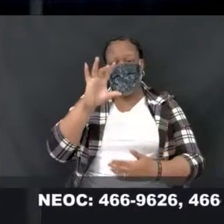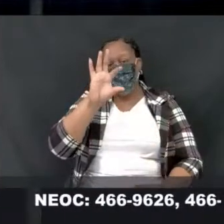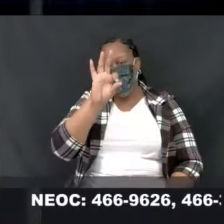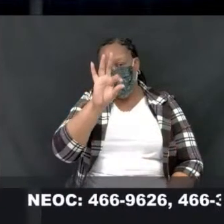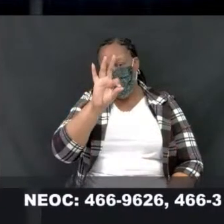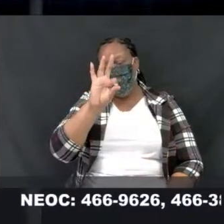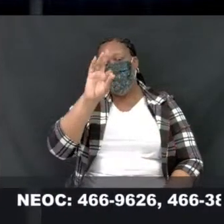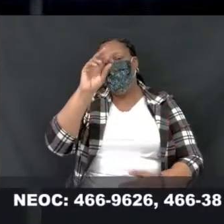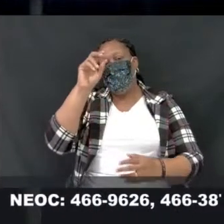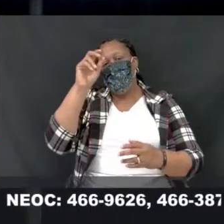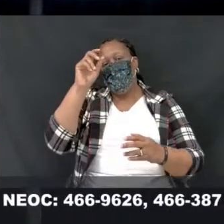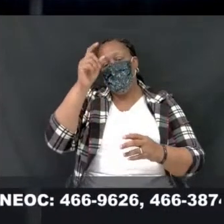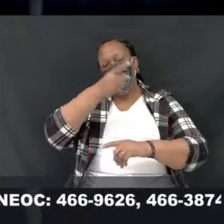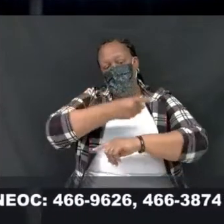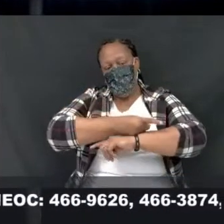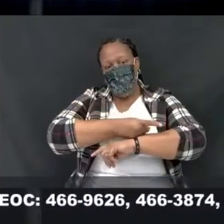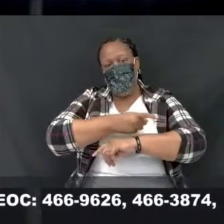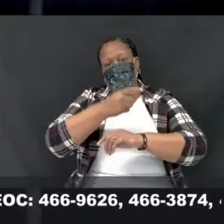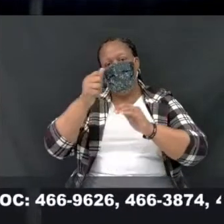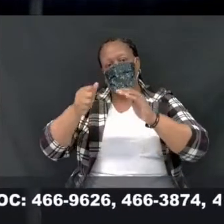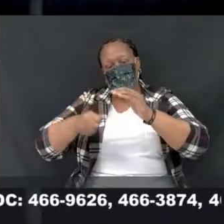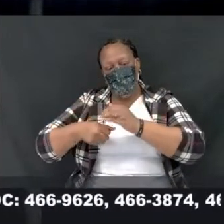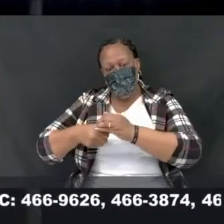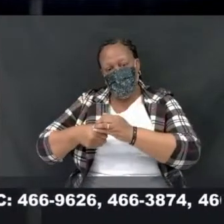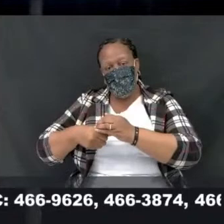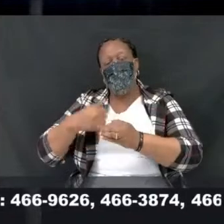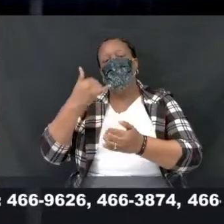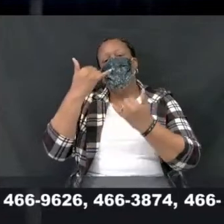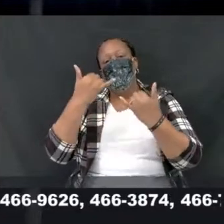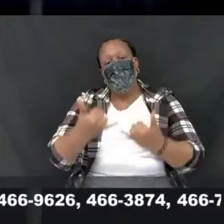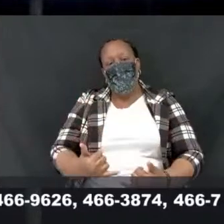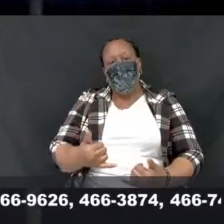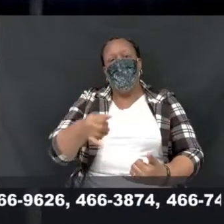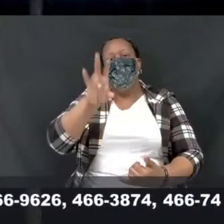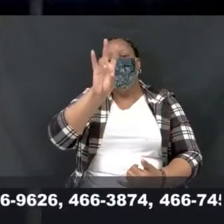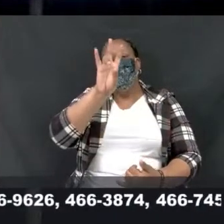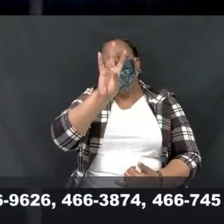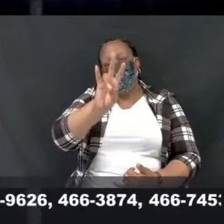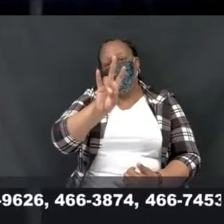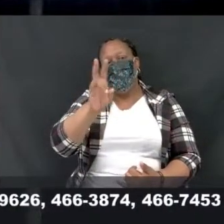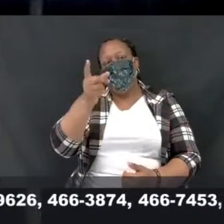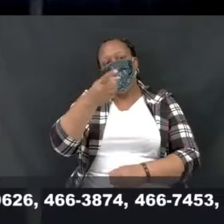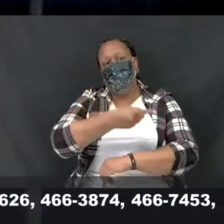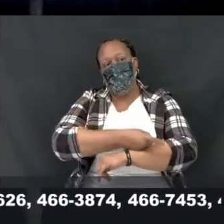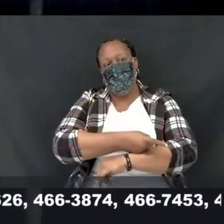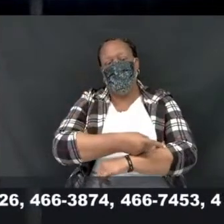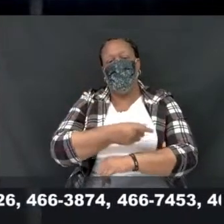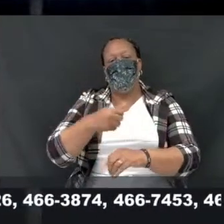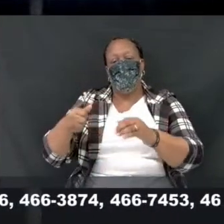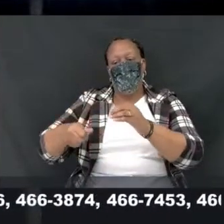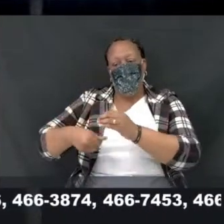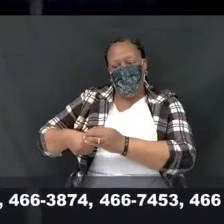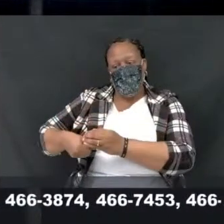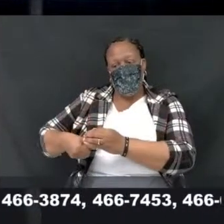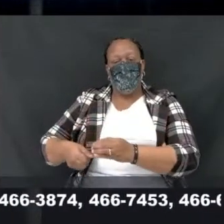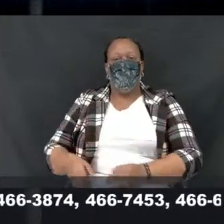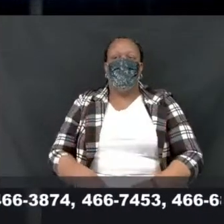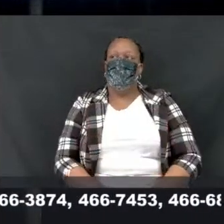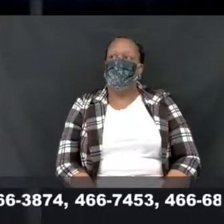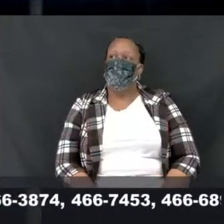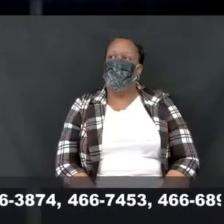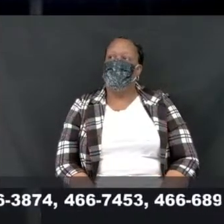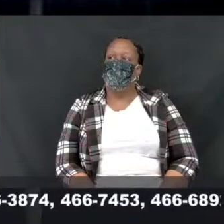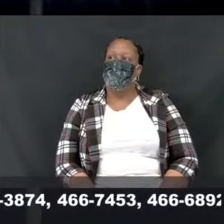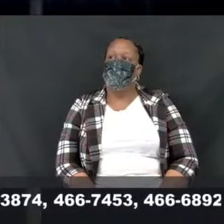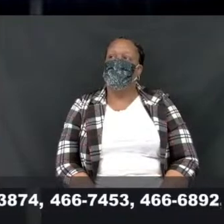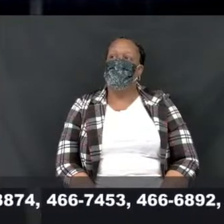7 days quarantine as a new reduced period for unvaccinated, and day 7, the Ministry of Health, they